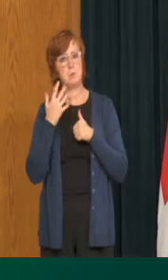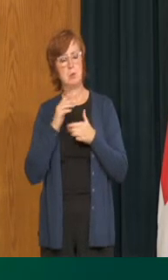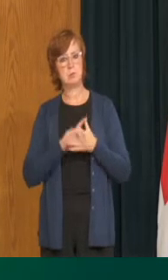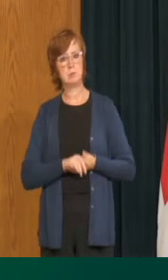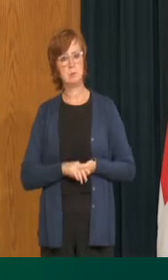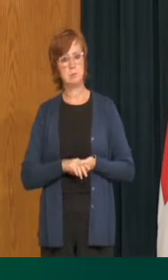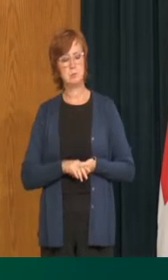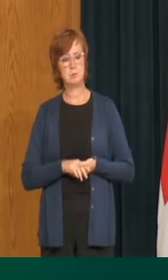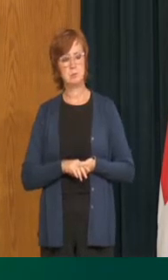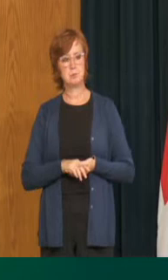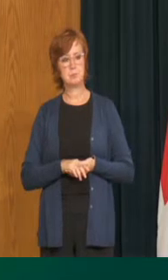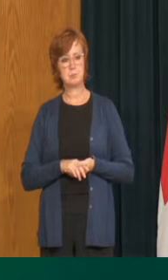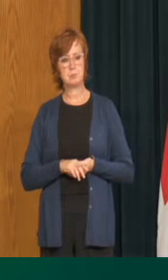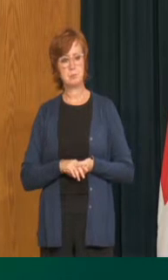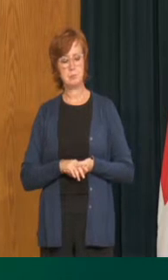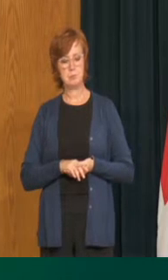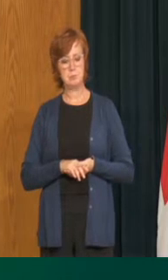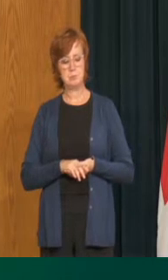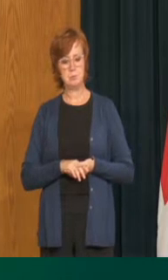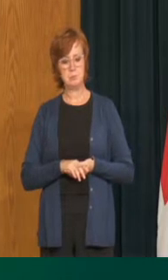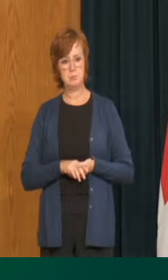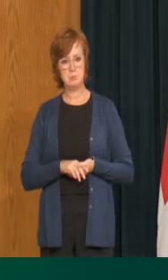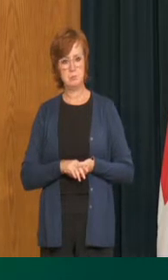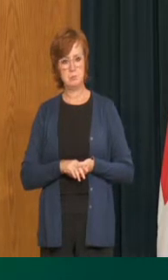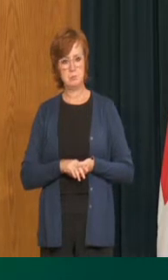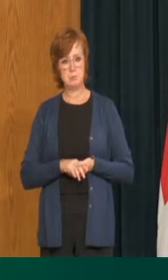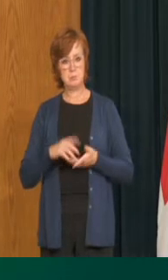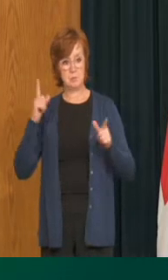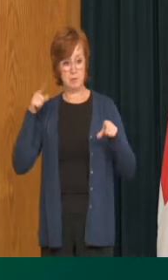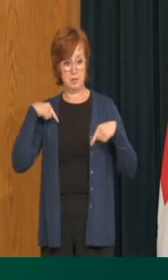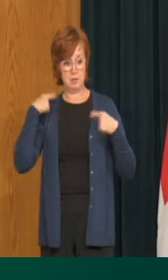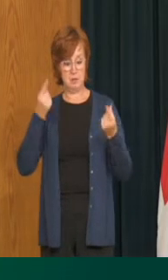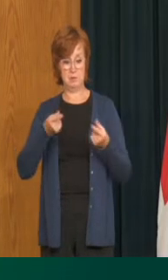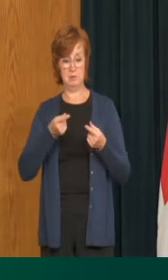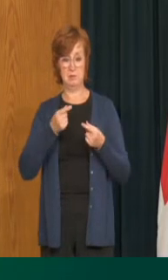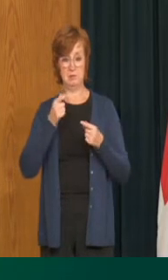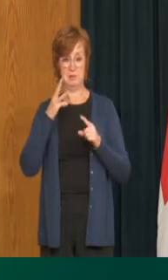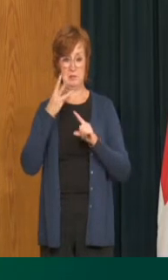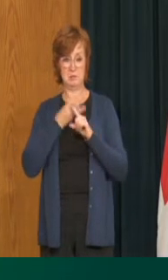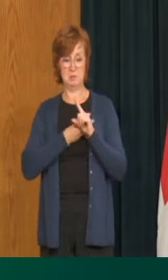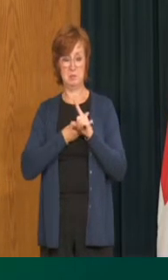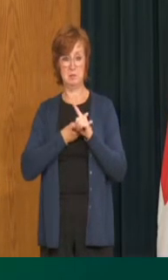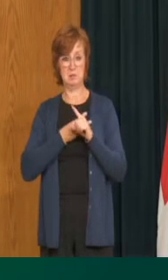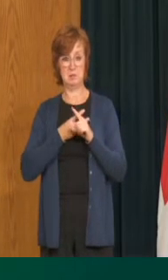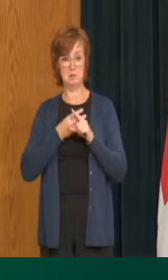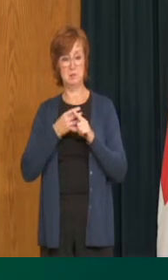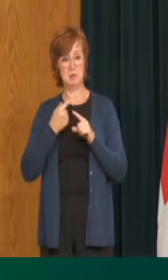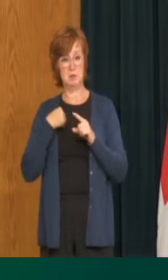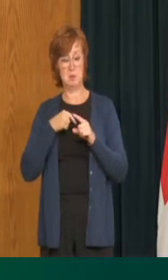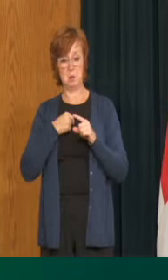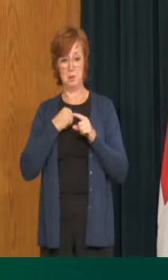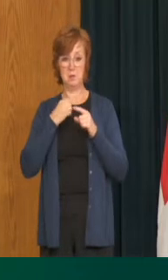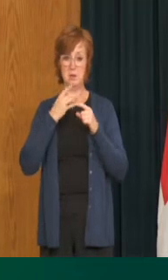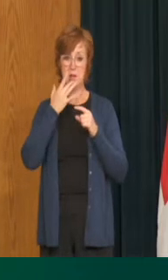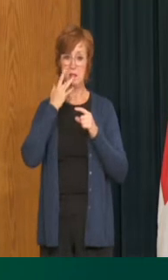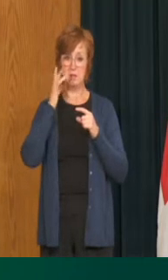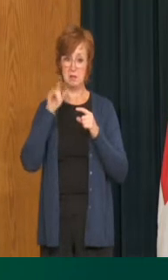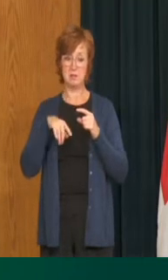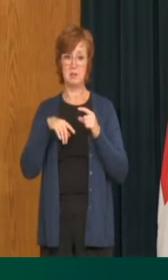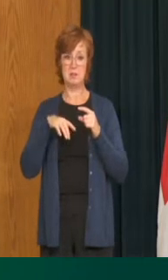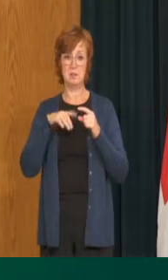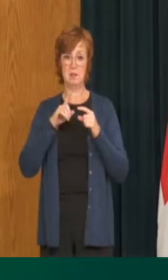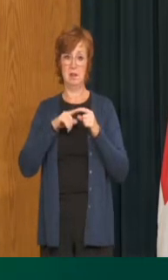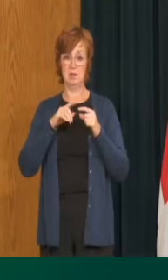people working in this province, we were able to, on a per capita basis or percentage basis, allow